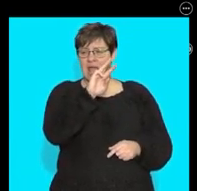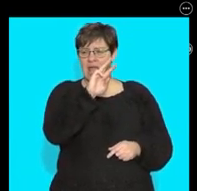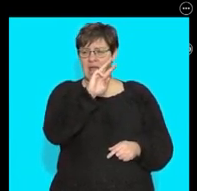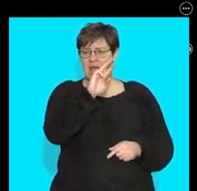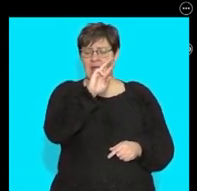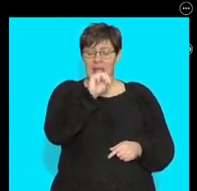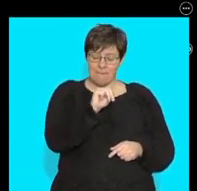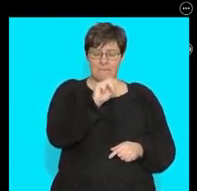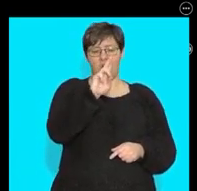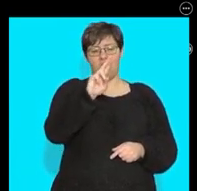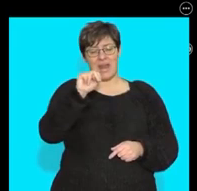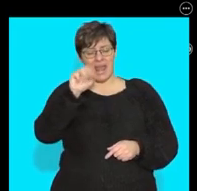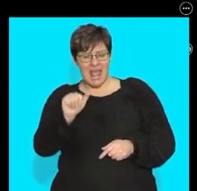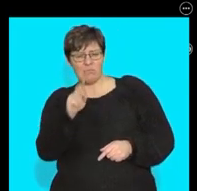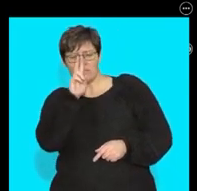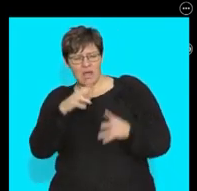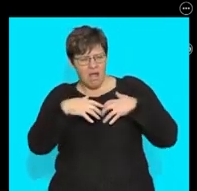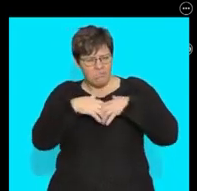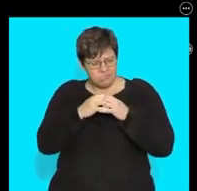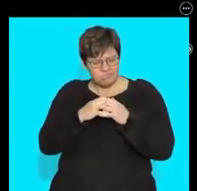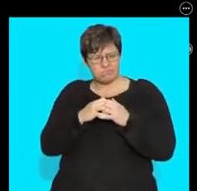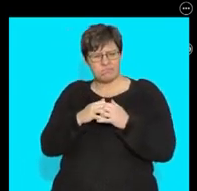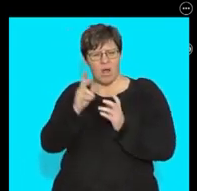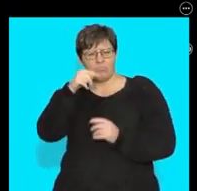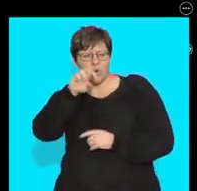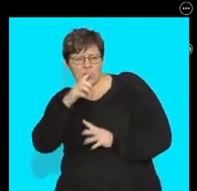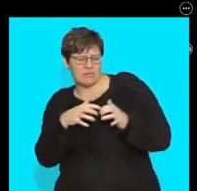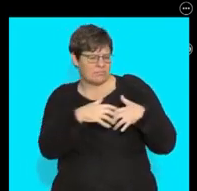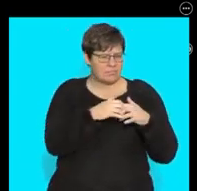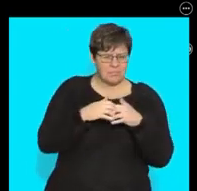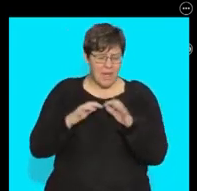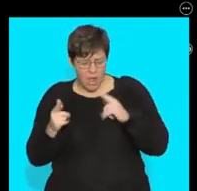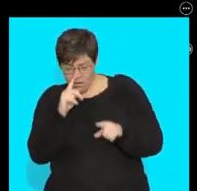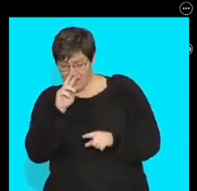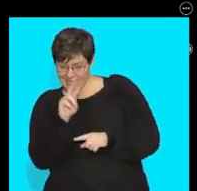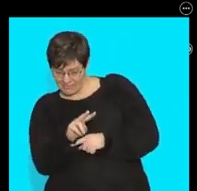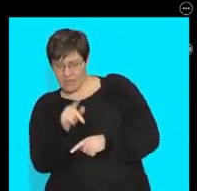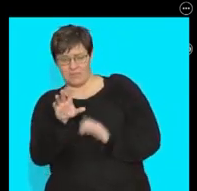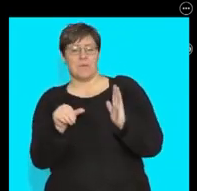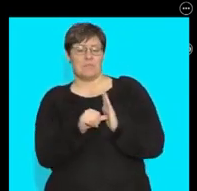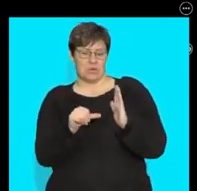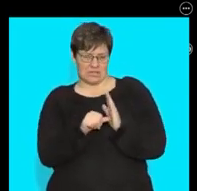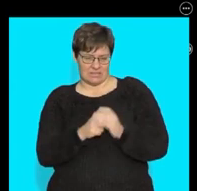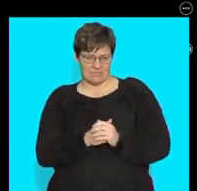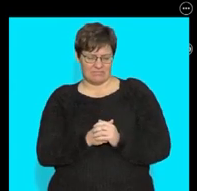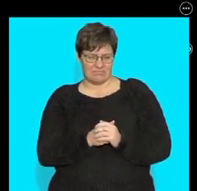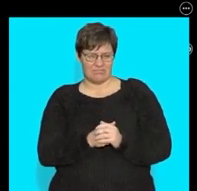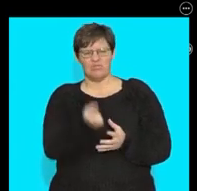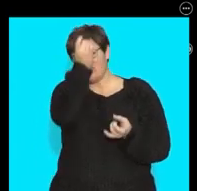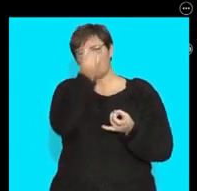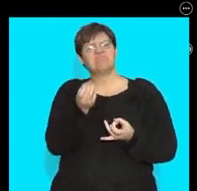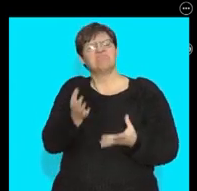how your body makes a protein, etc., this is going to be really important. Just as a matter of